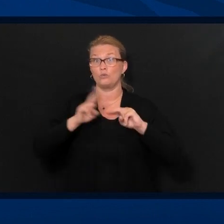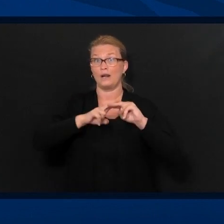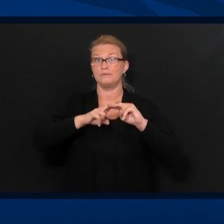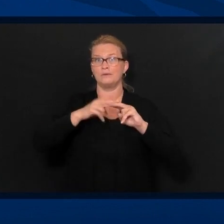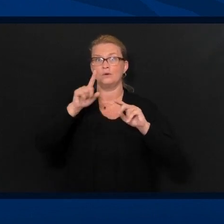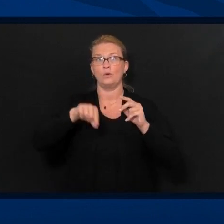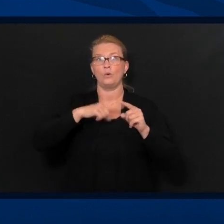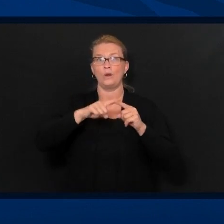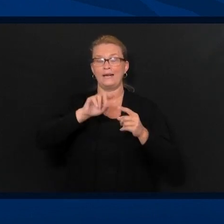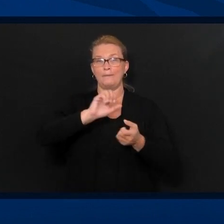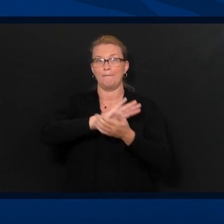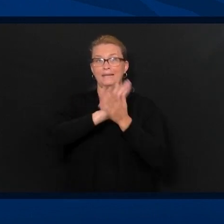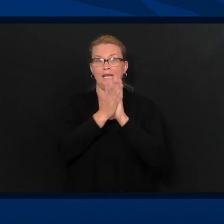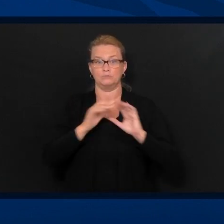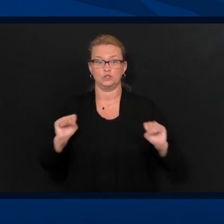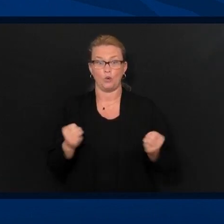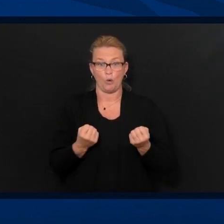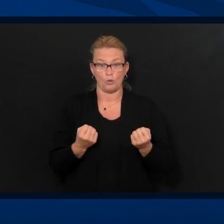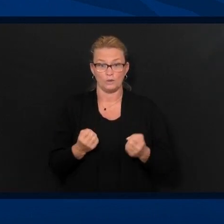weather?